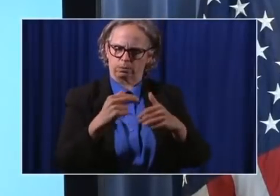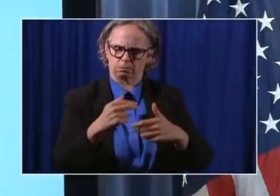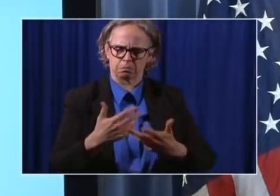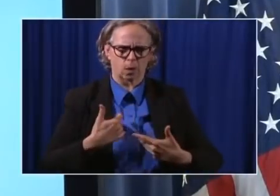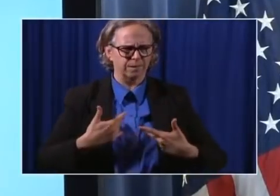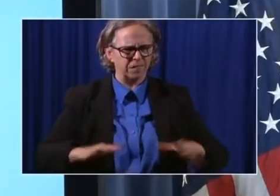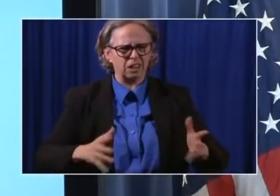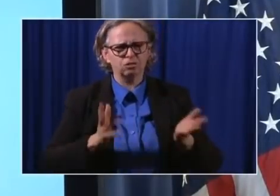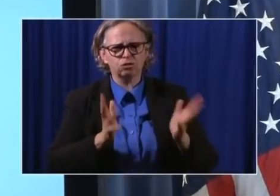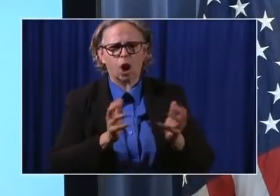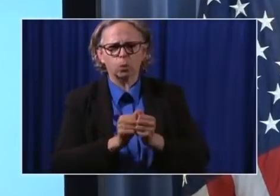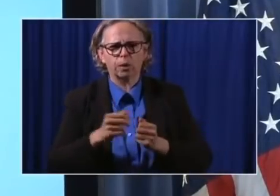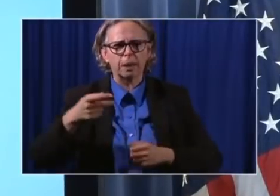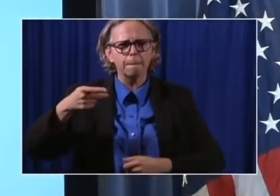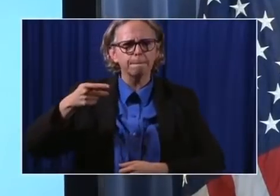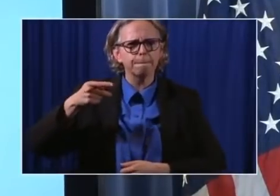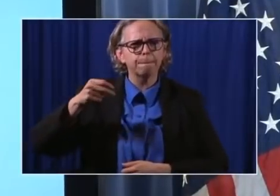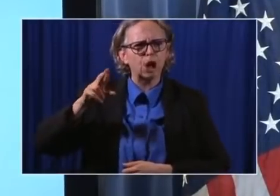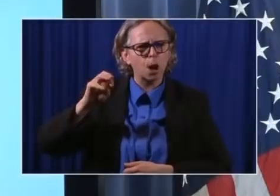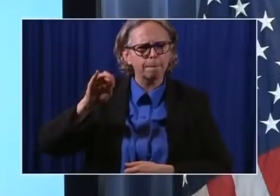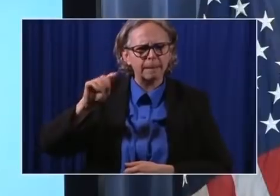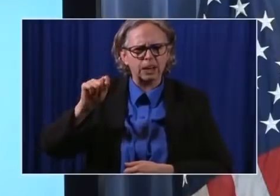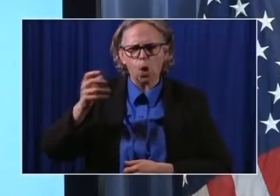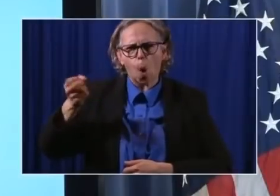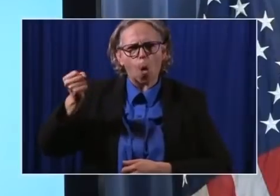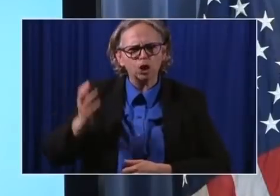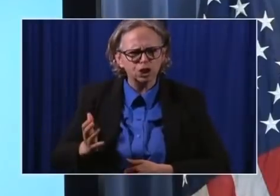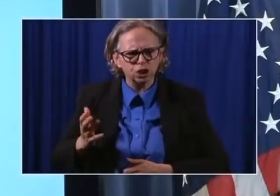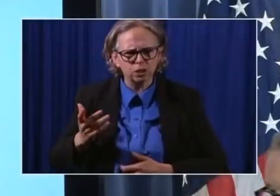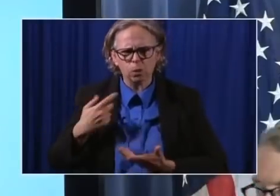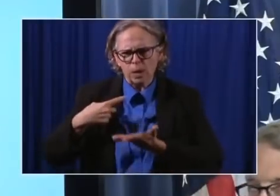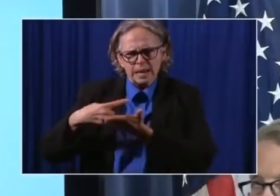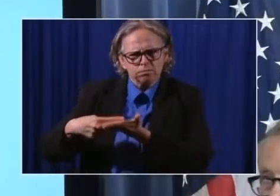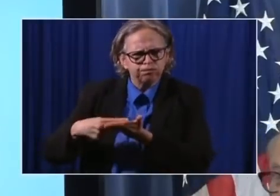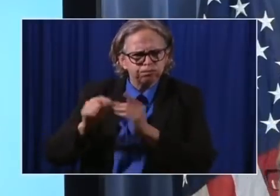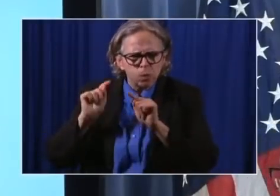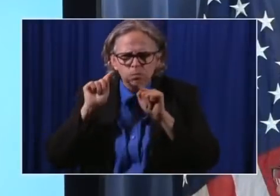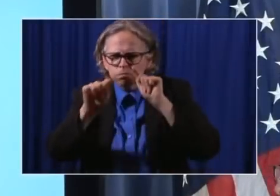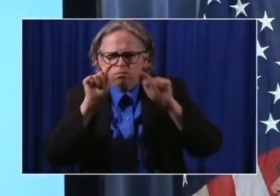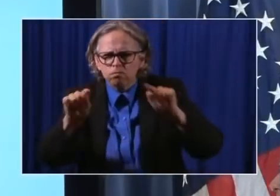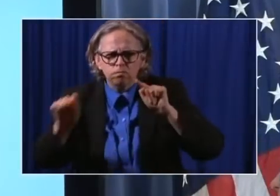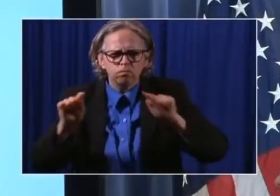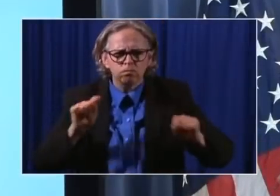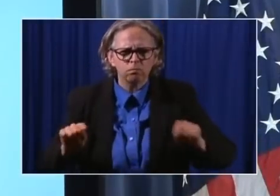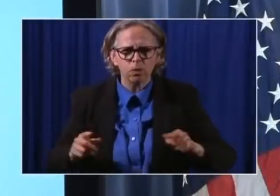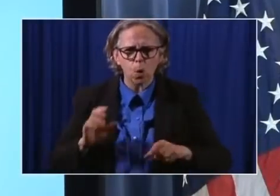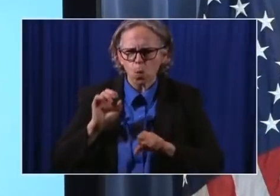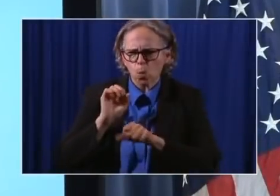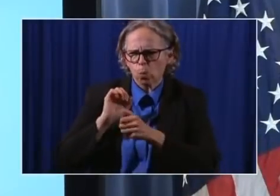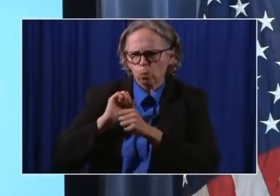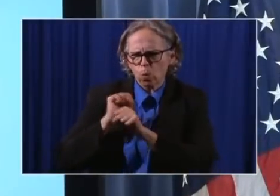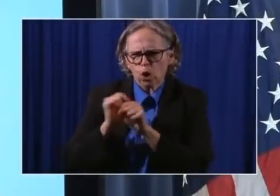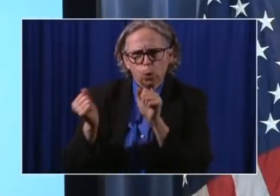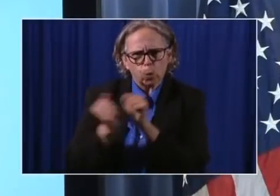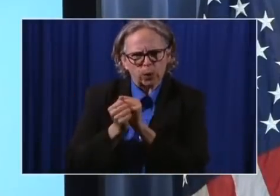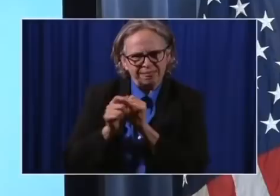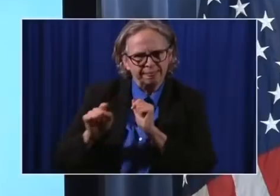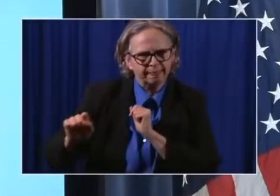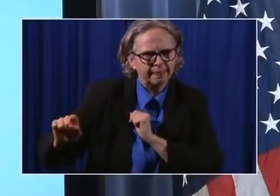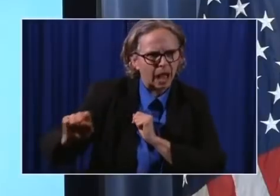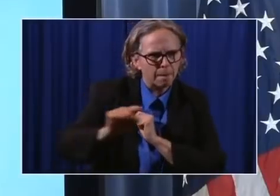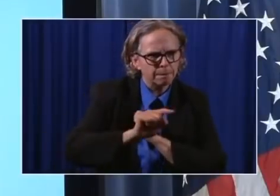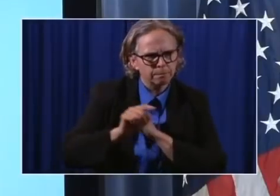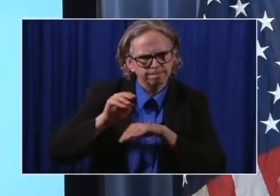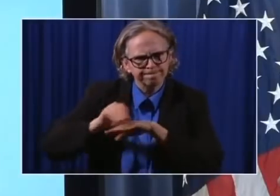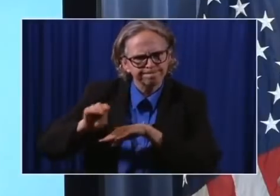of conversations about education and working together to make sure compliance is happening.